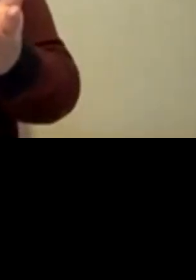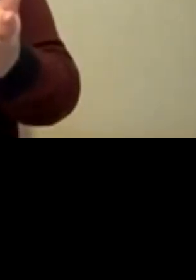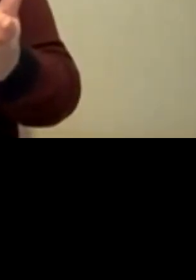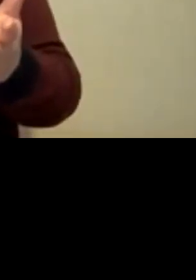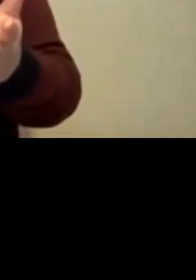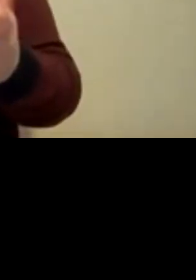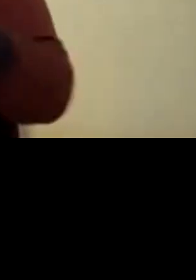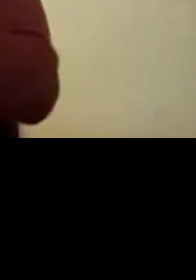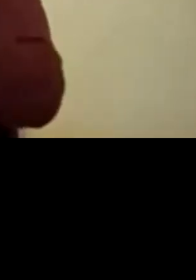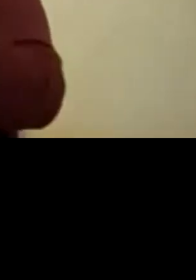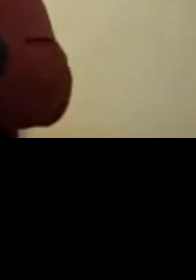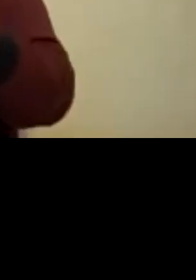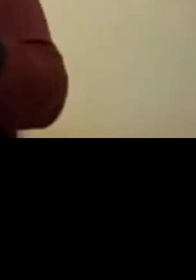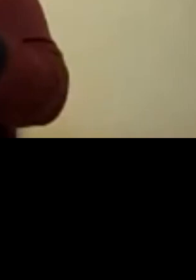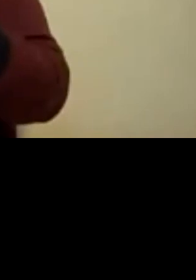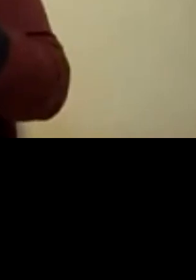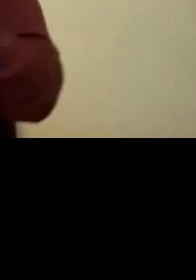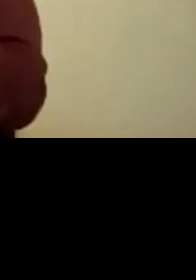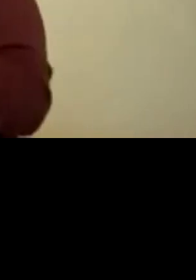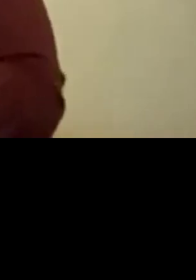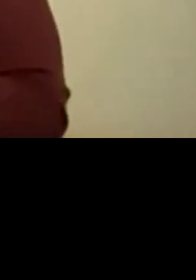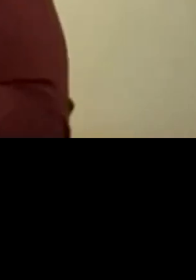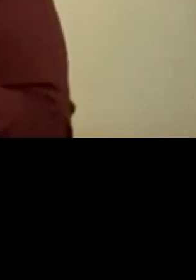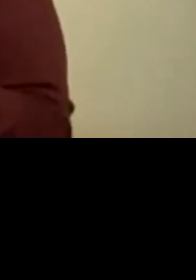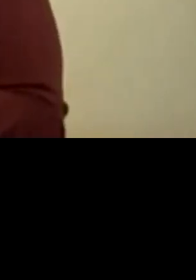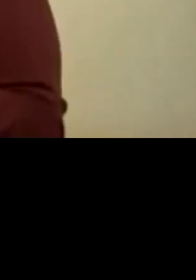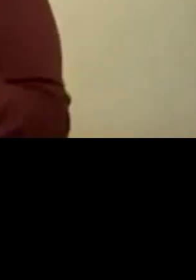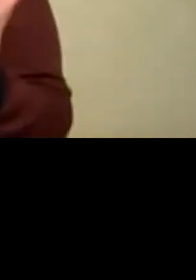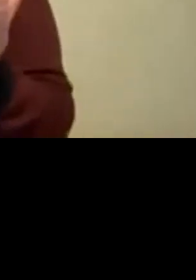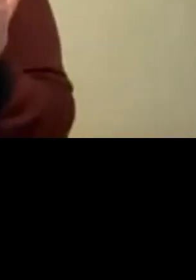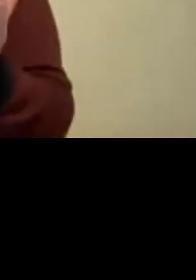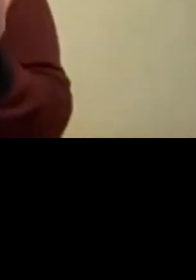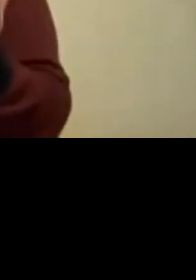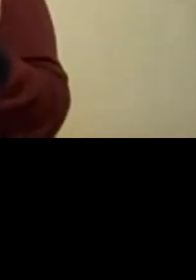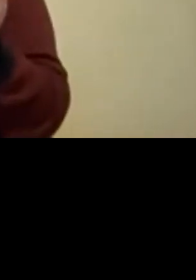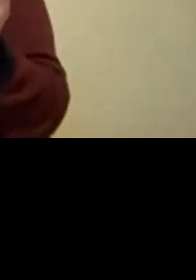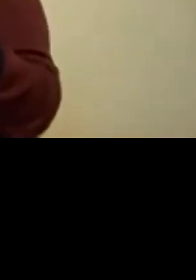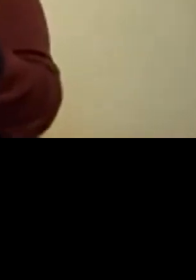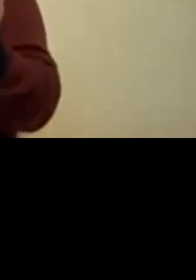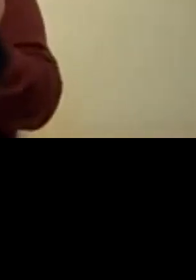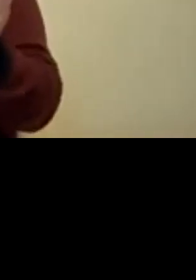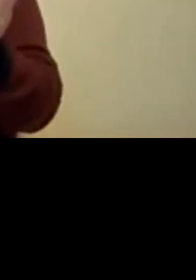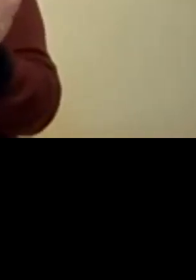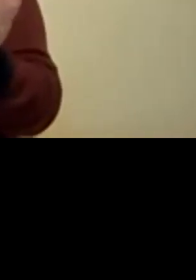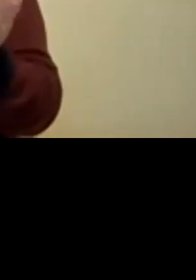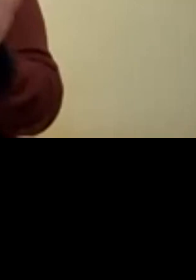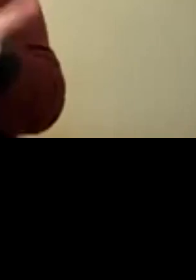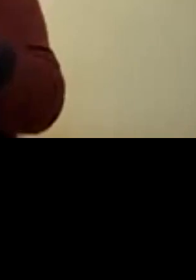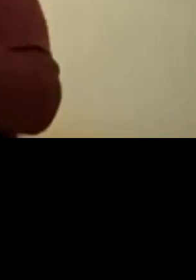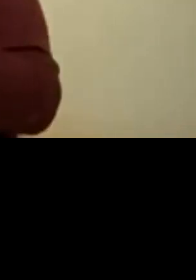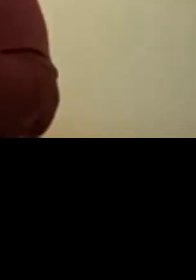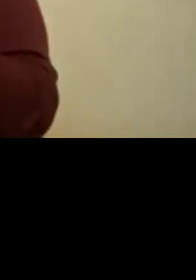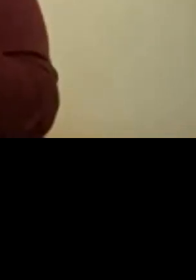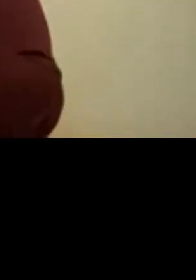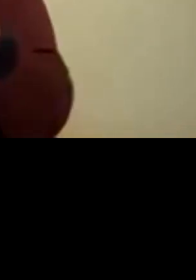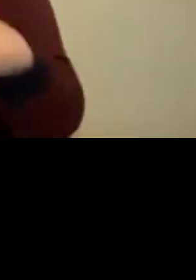as we go through the treatment manual, we don't necessarily we take their lead in